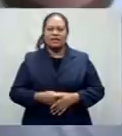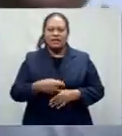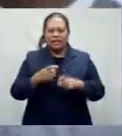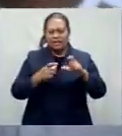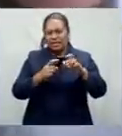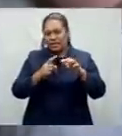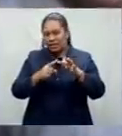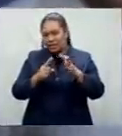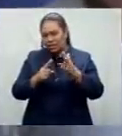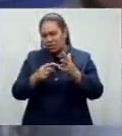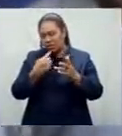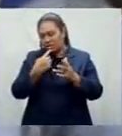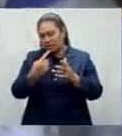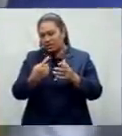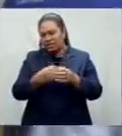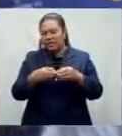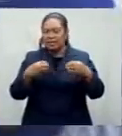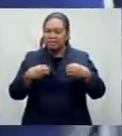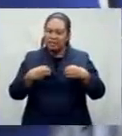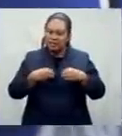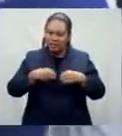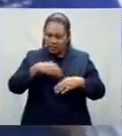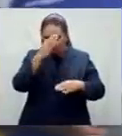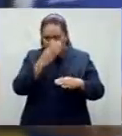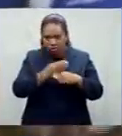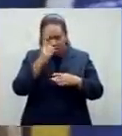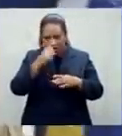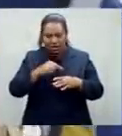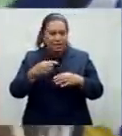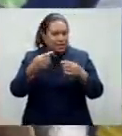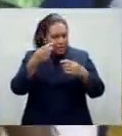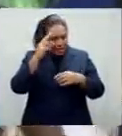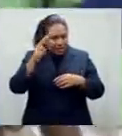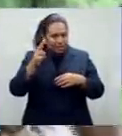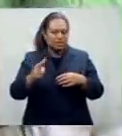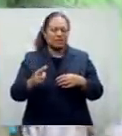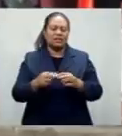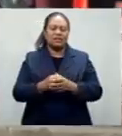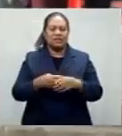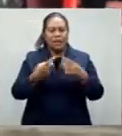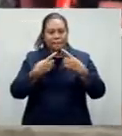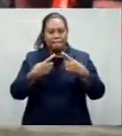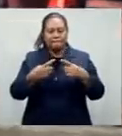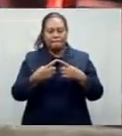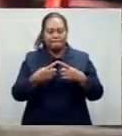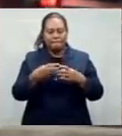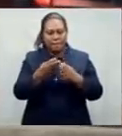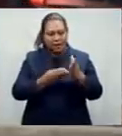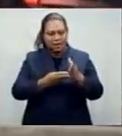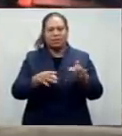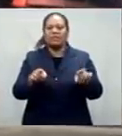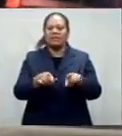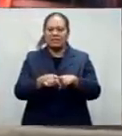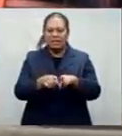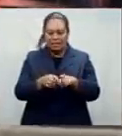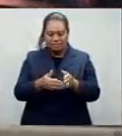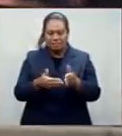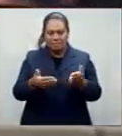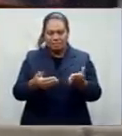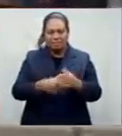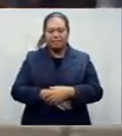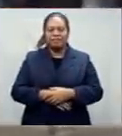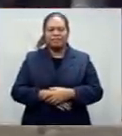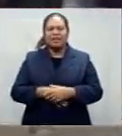Kameli Mbatiweti says businesses are hoping for a national budget similar to that of the current one. Mbatiweti says this